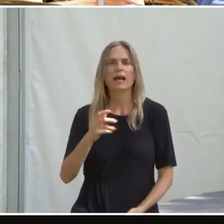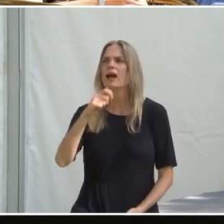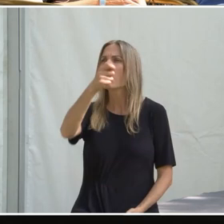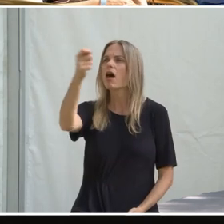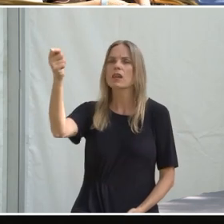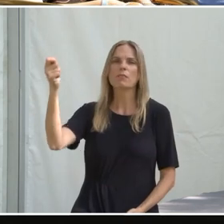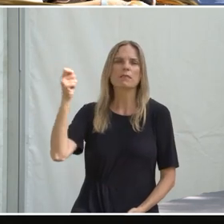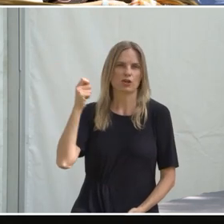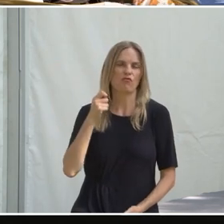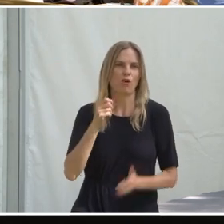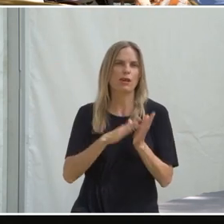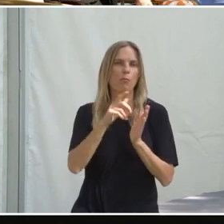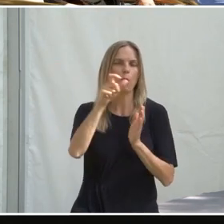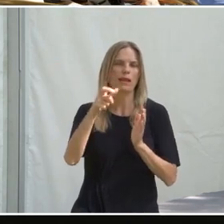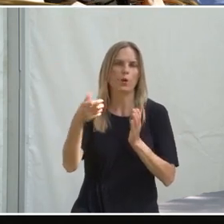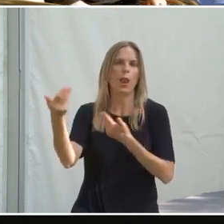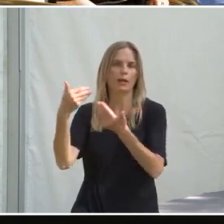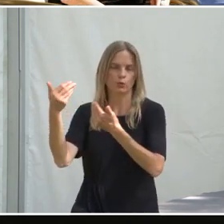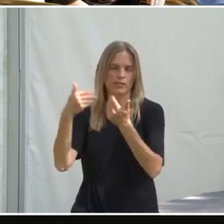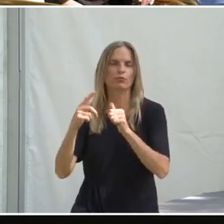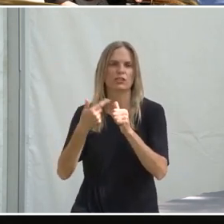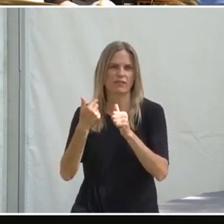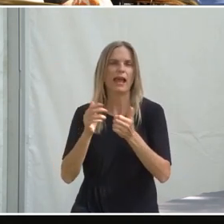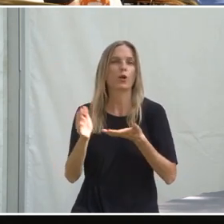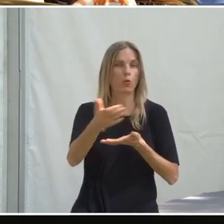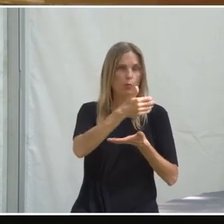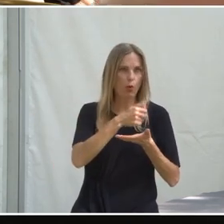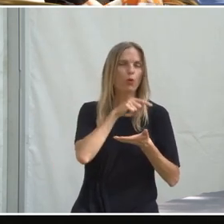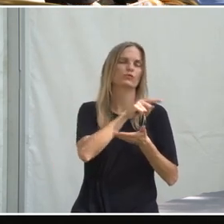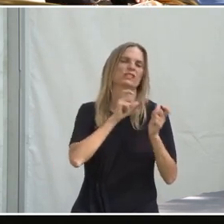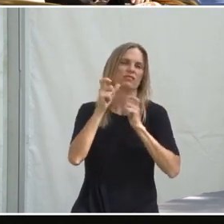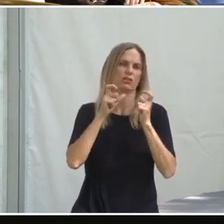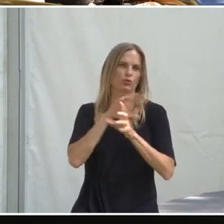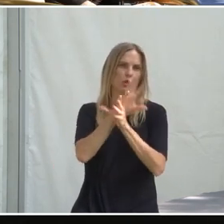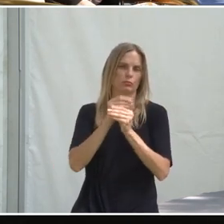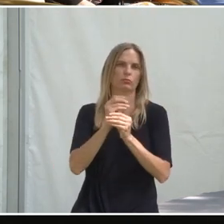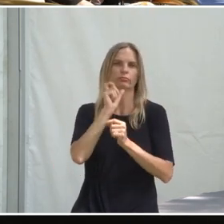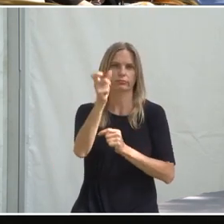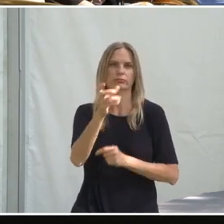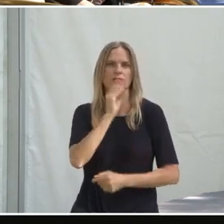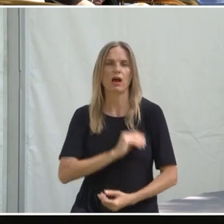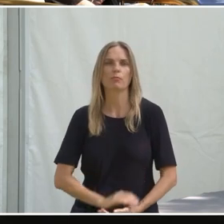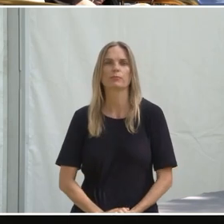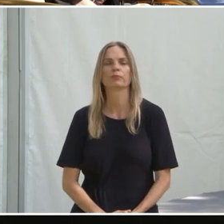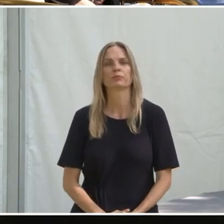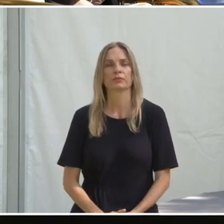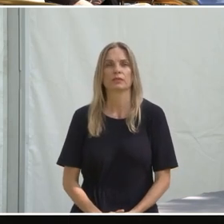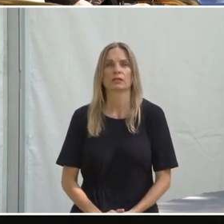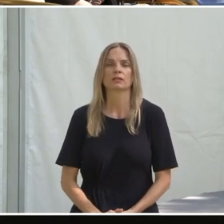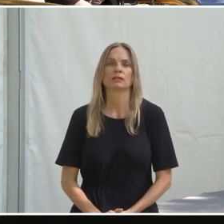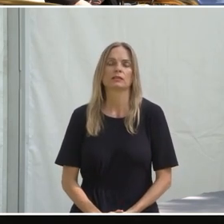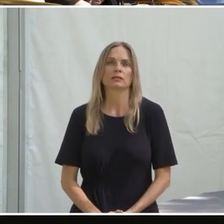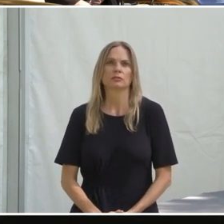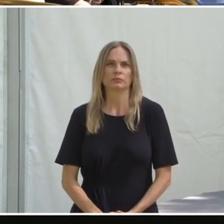your response as we take a few more questions, and then you can combine your answers. Yes. Okay.